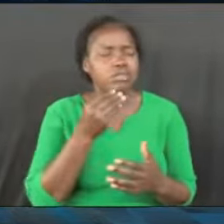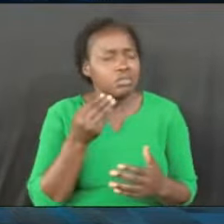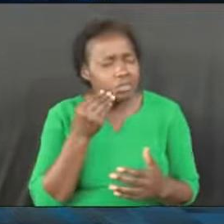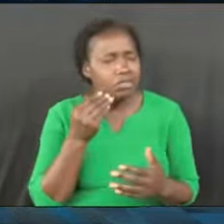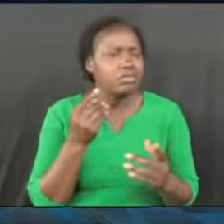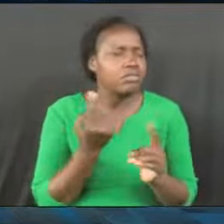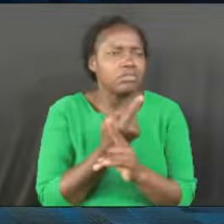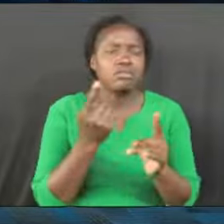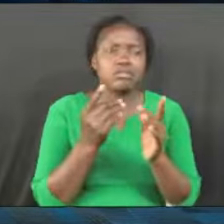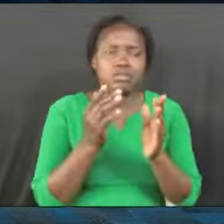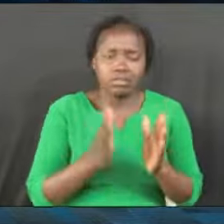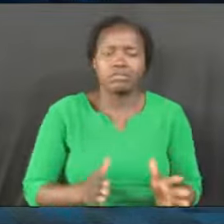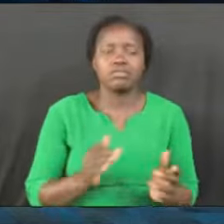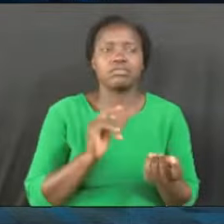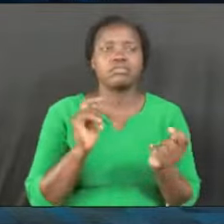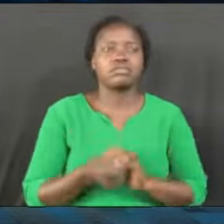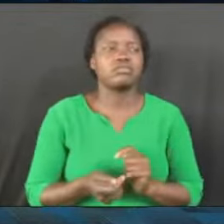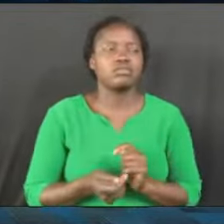person.